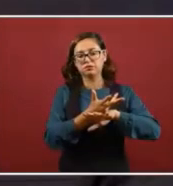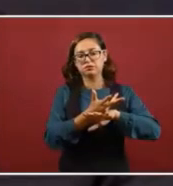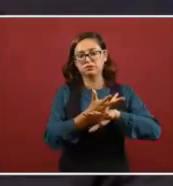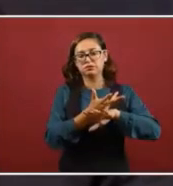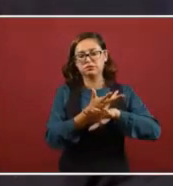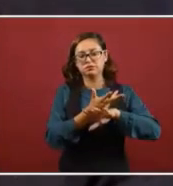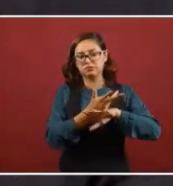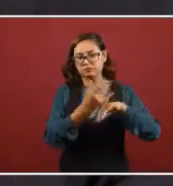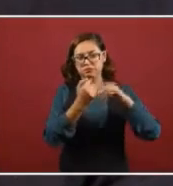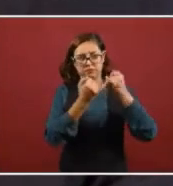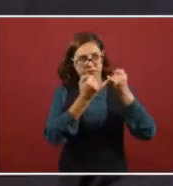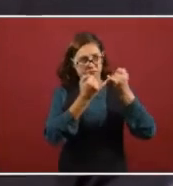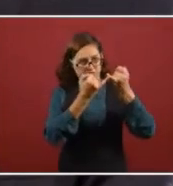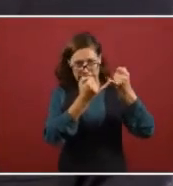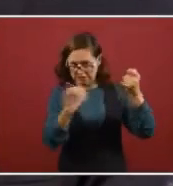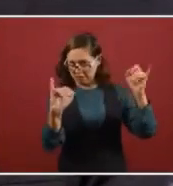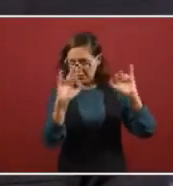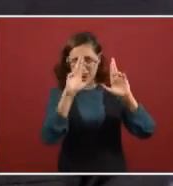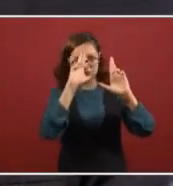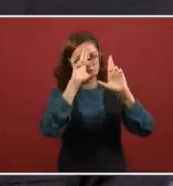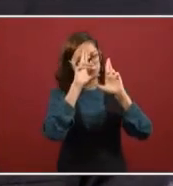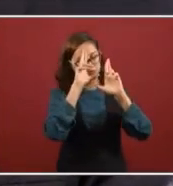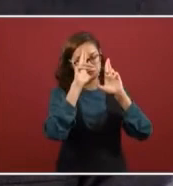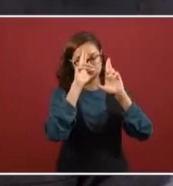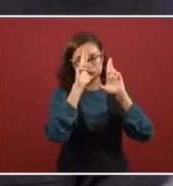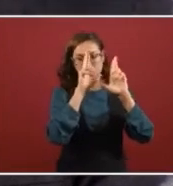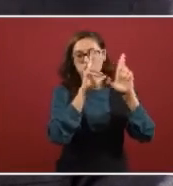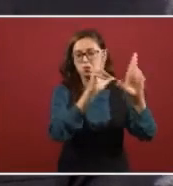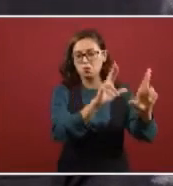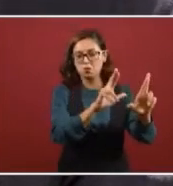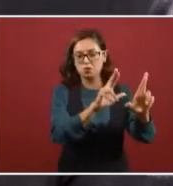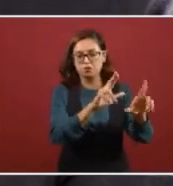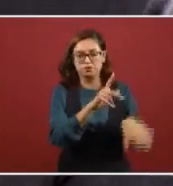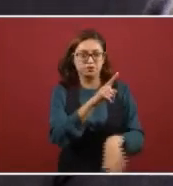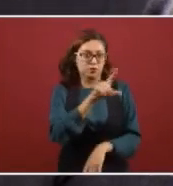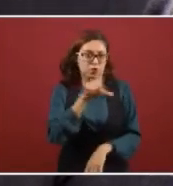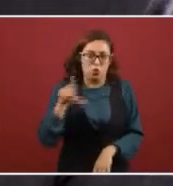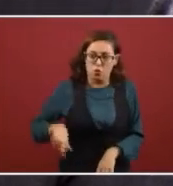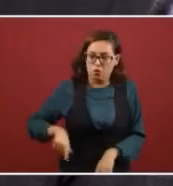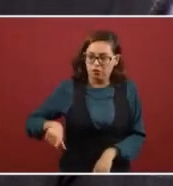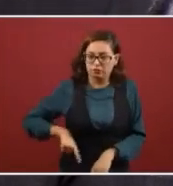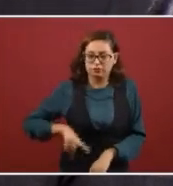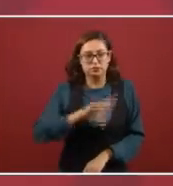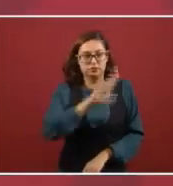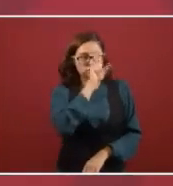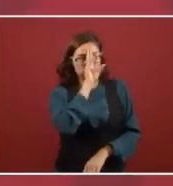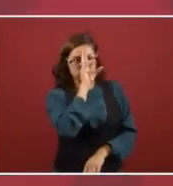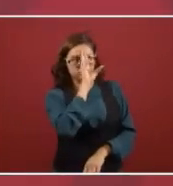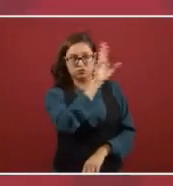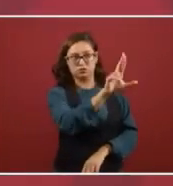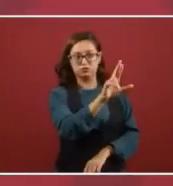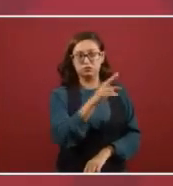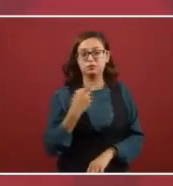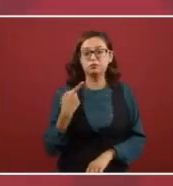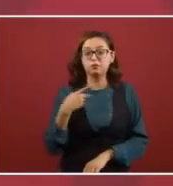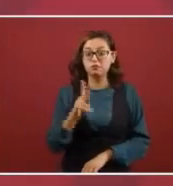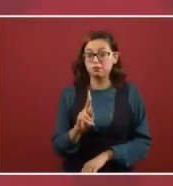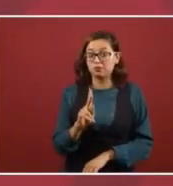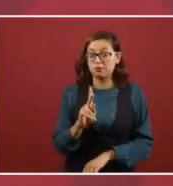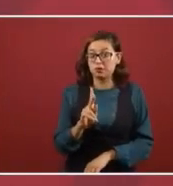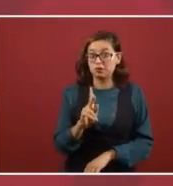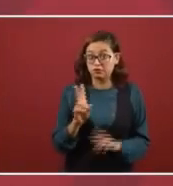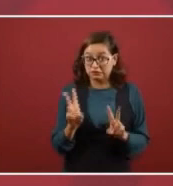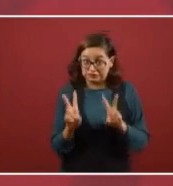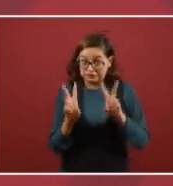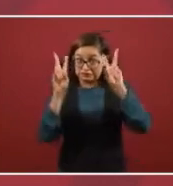el país vecino, of our neighbor country, el gobierno estadounidense, the United States government, no lo han tratado but bien,